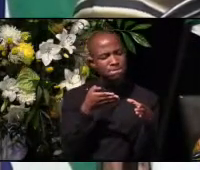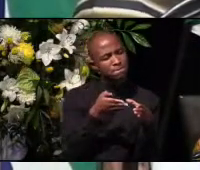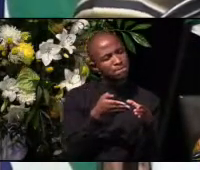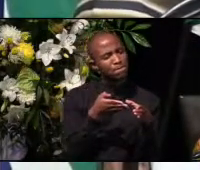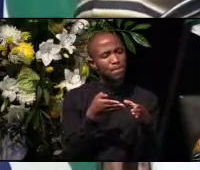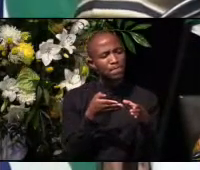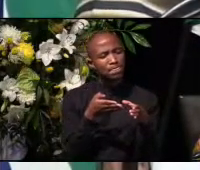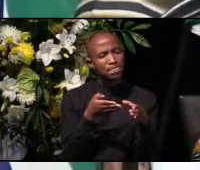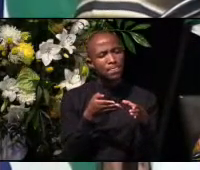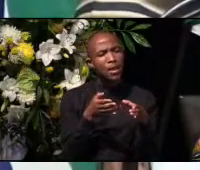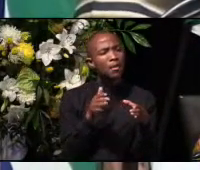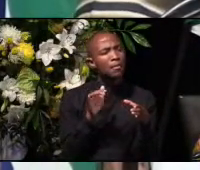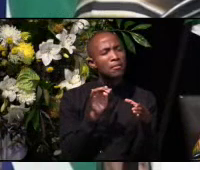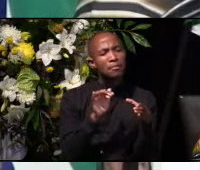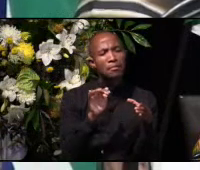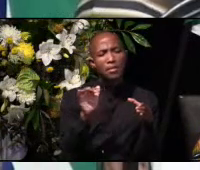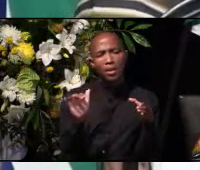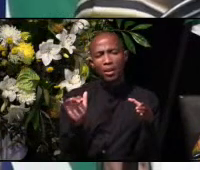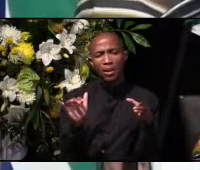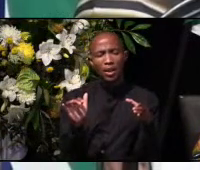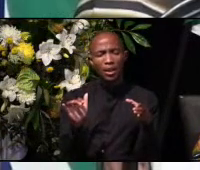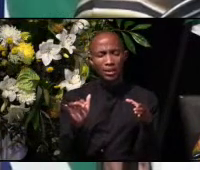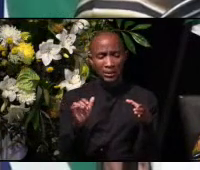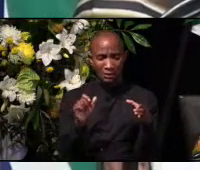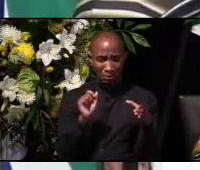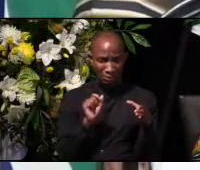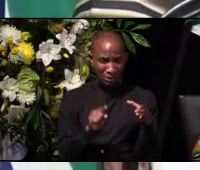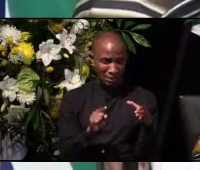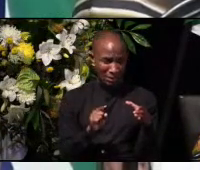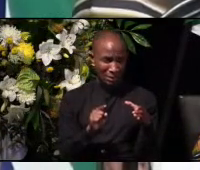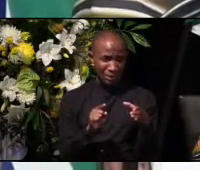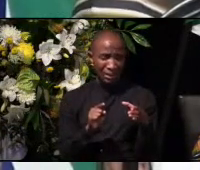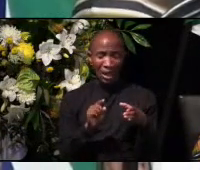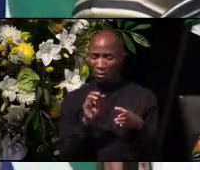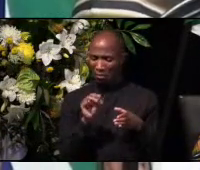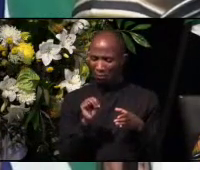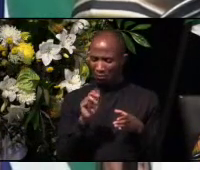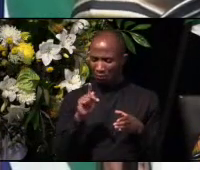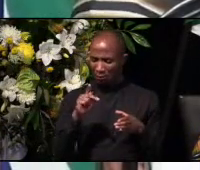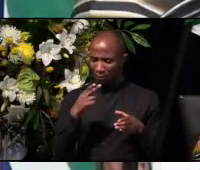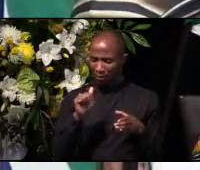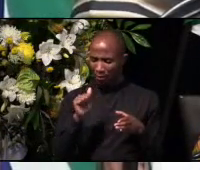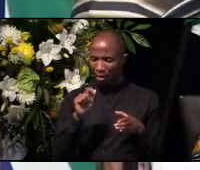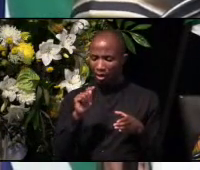with people like the leader of the moral regeneration father small culture